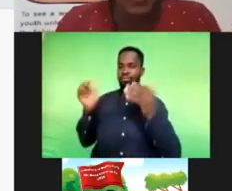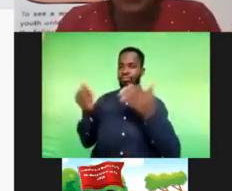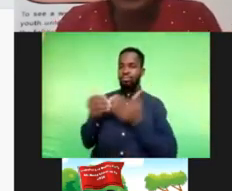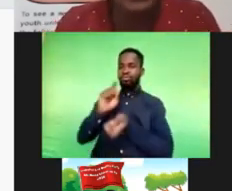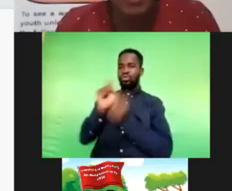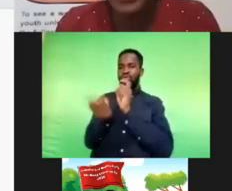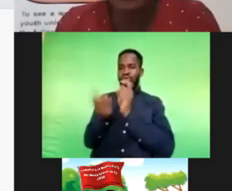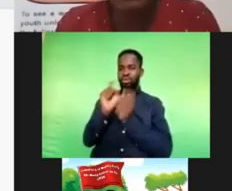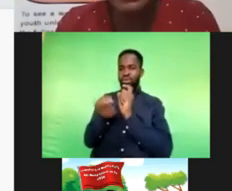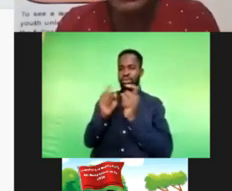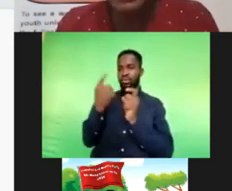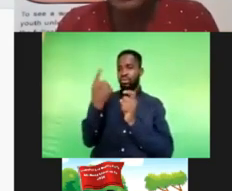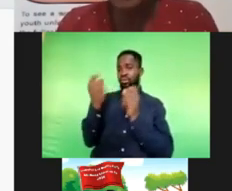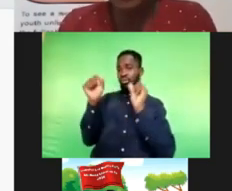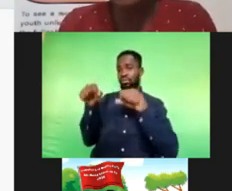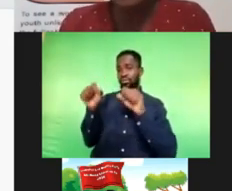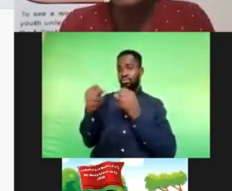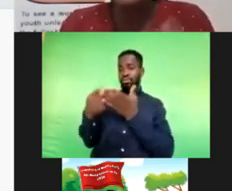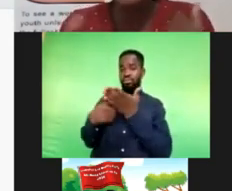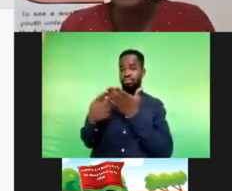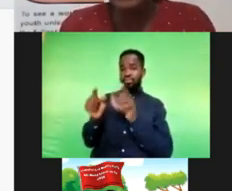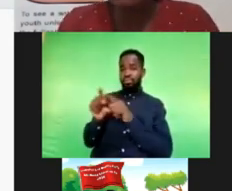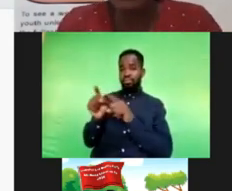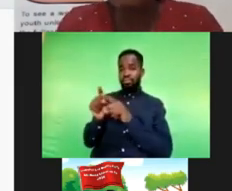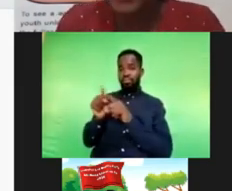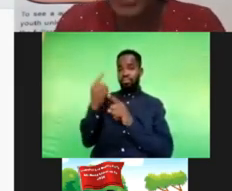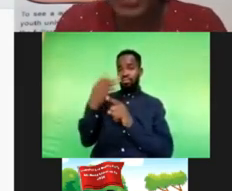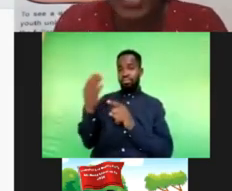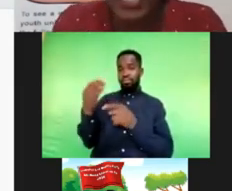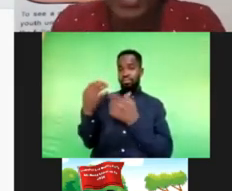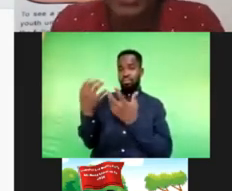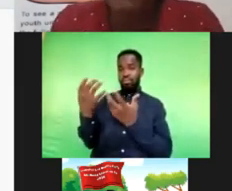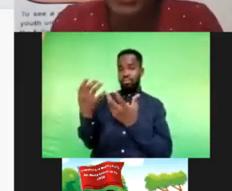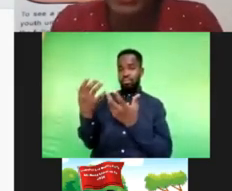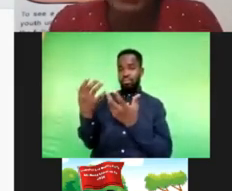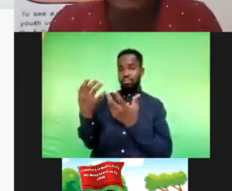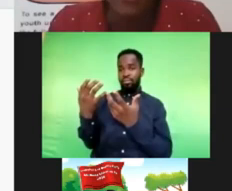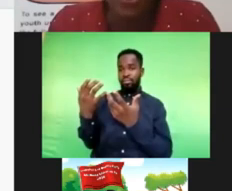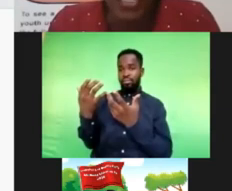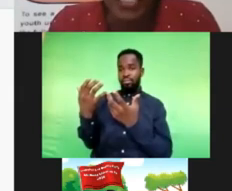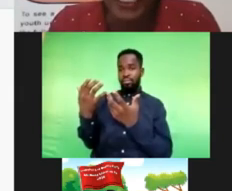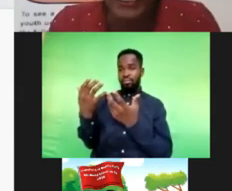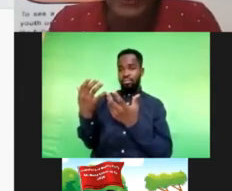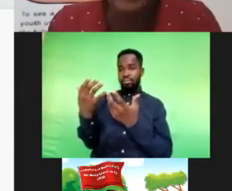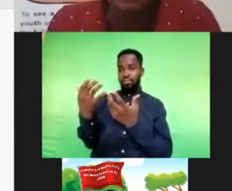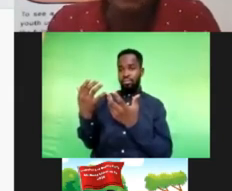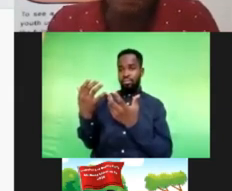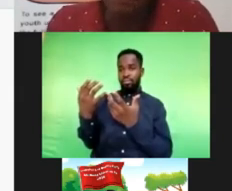Because once you disturb their routine, it's one of the things that make them to be very irritated and very